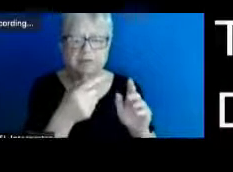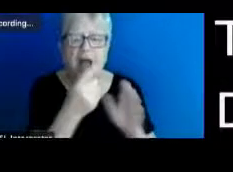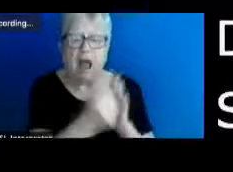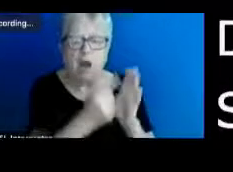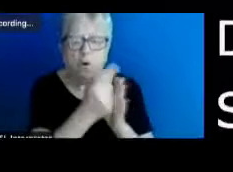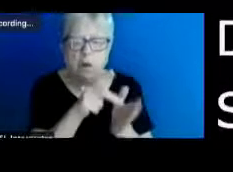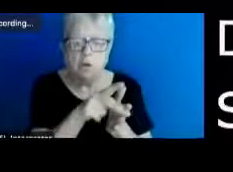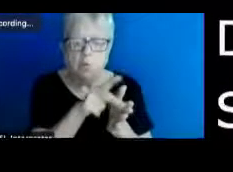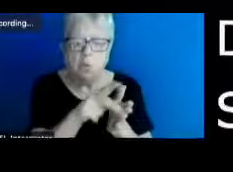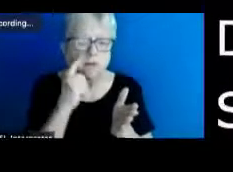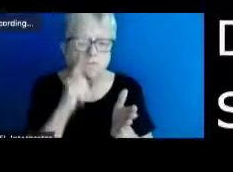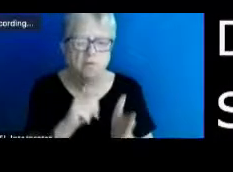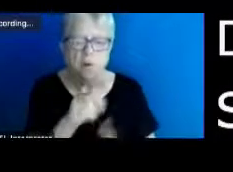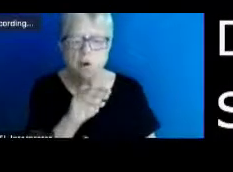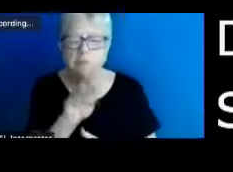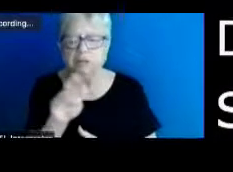B1.